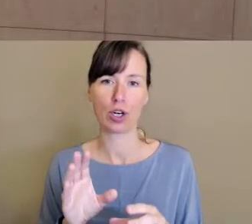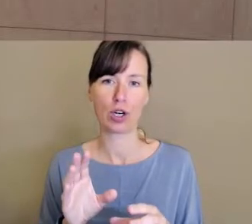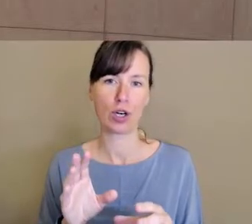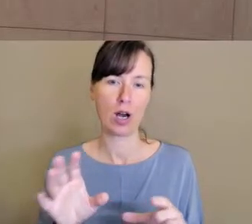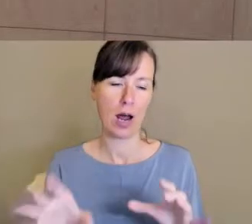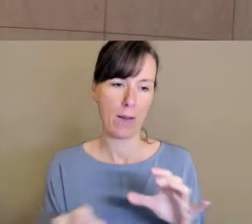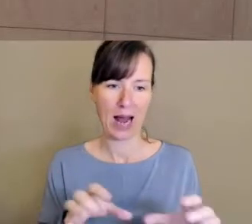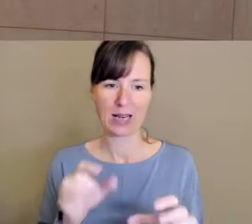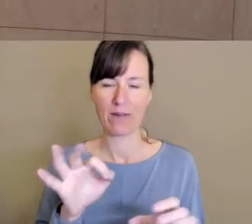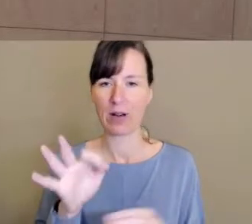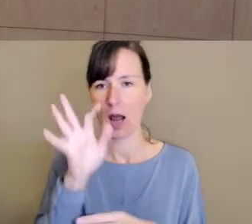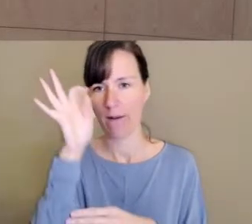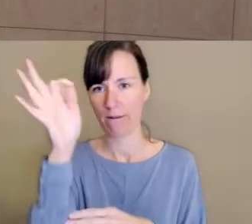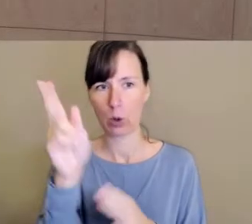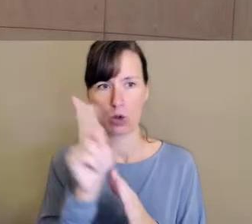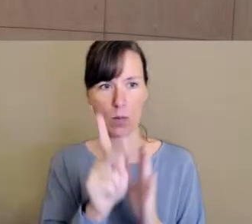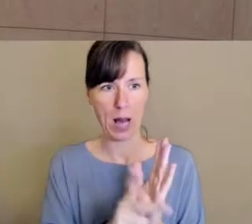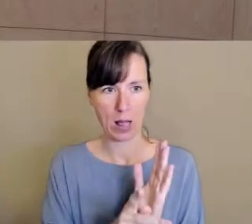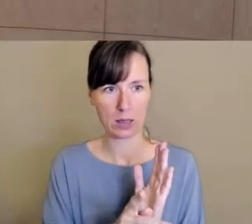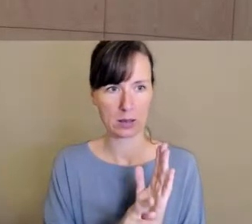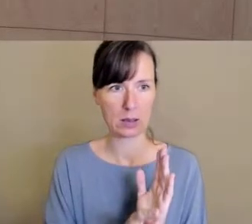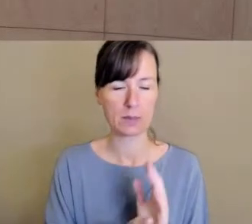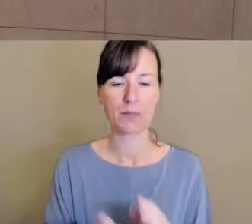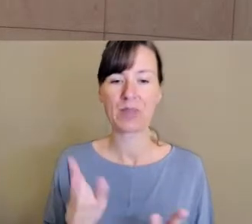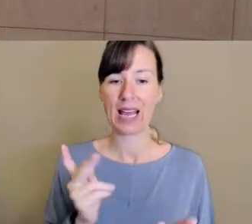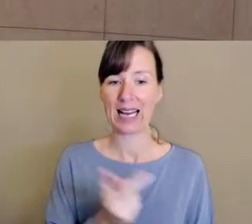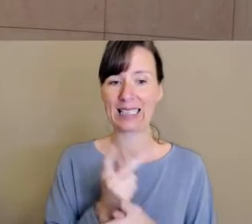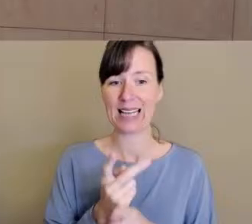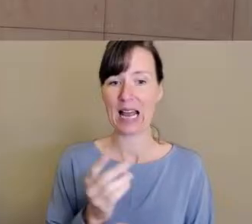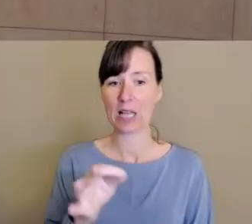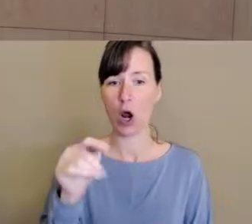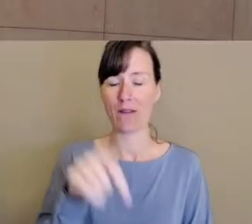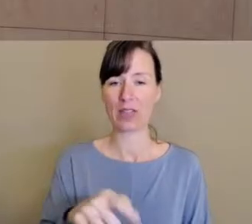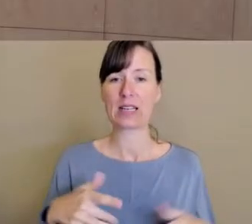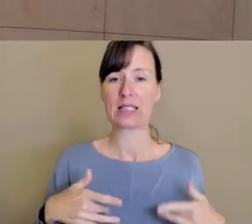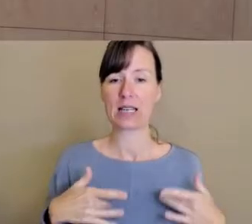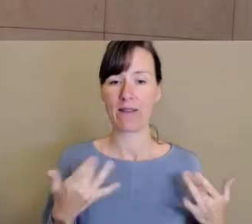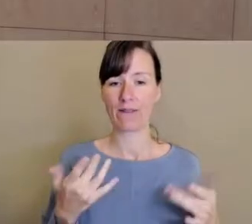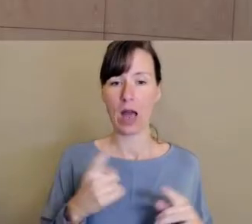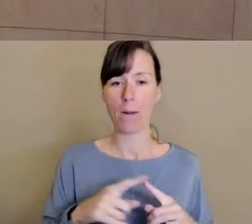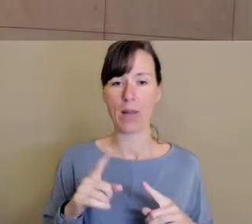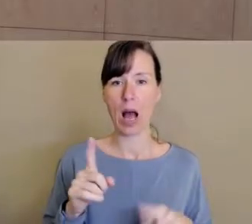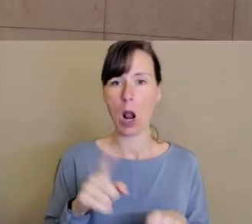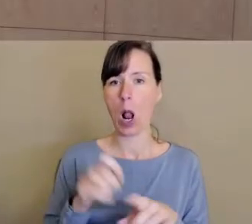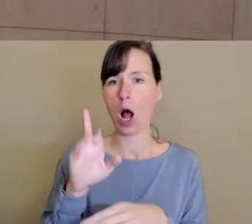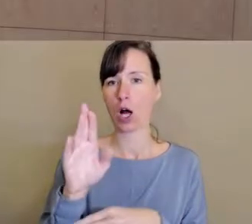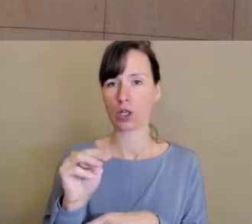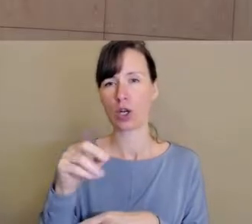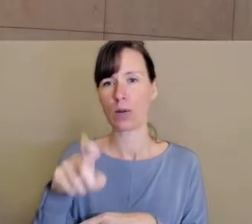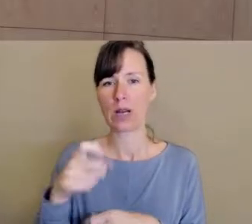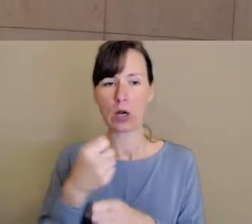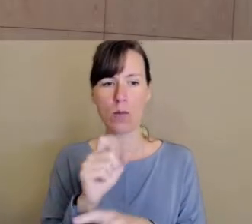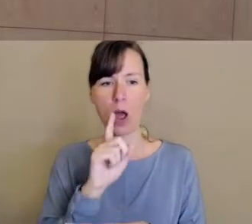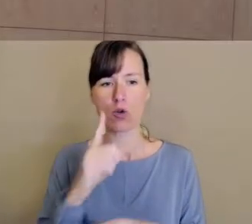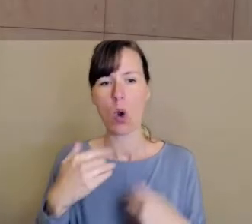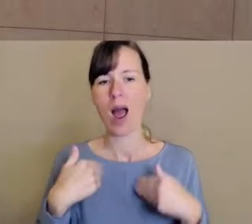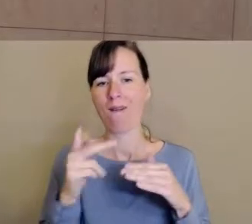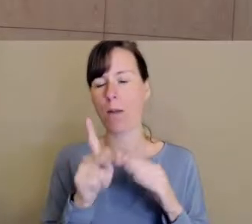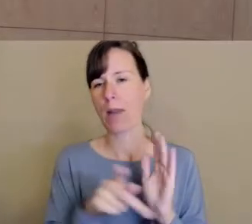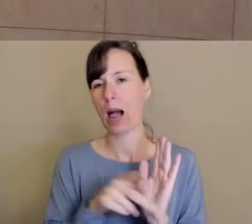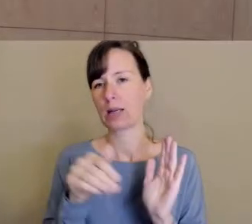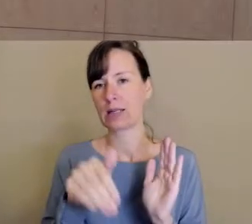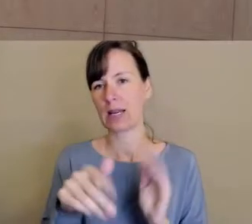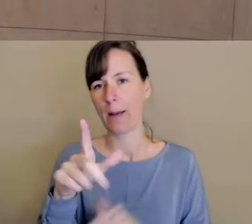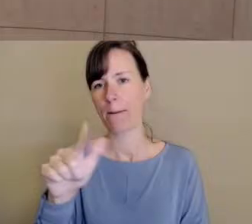but long-term, we're going to have to ensure that there's a policy in place. Or if the policy isn't